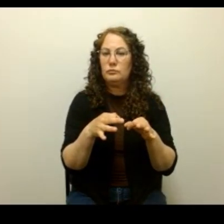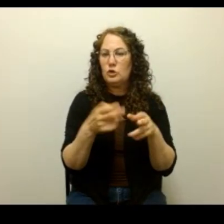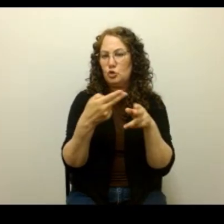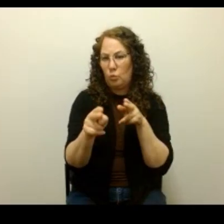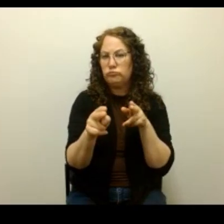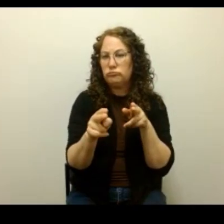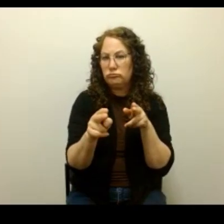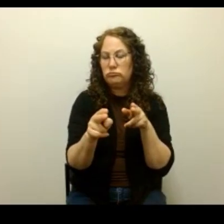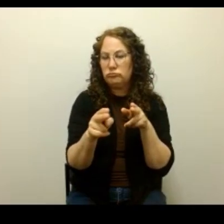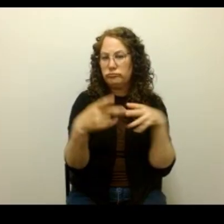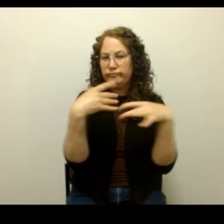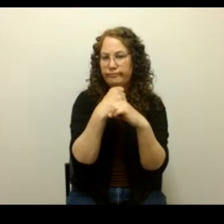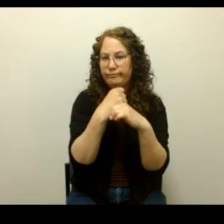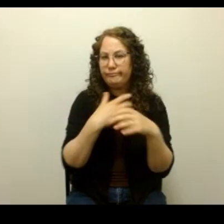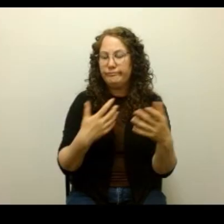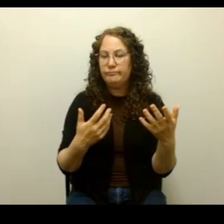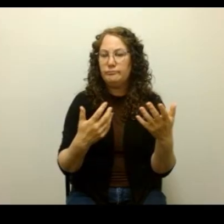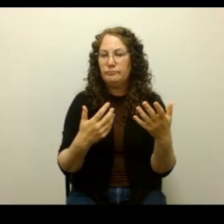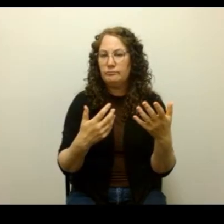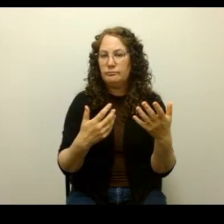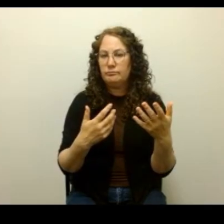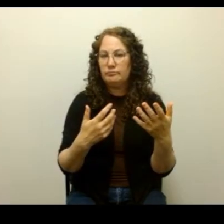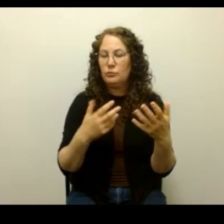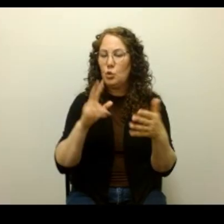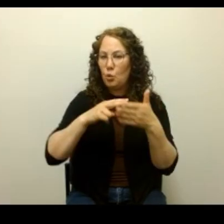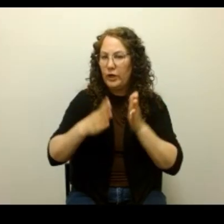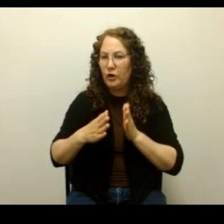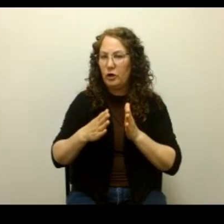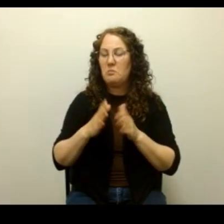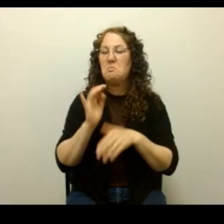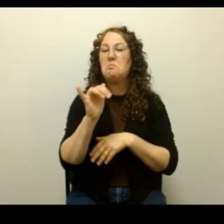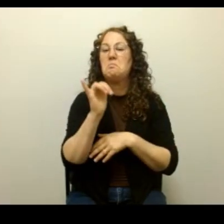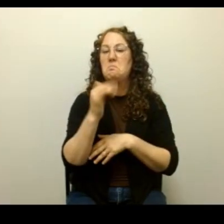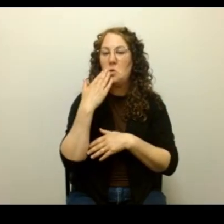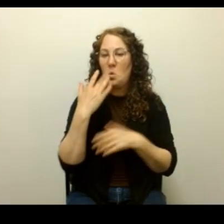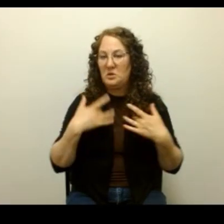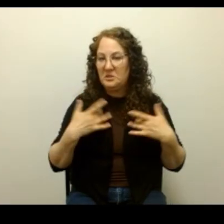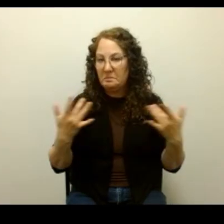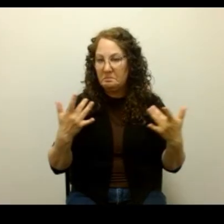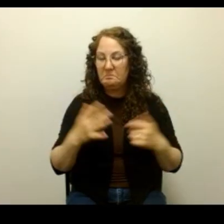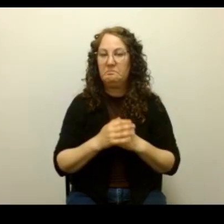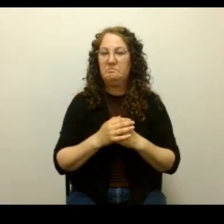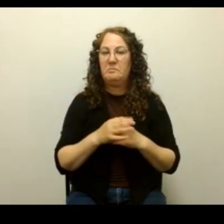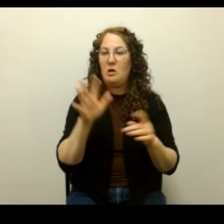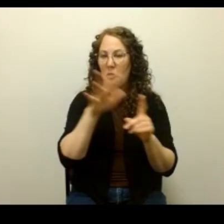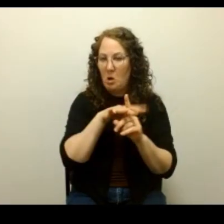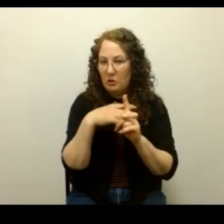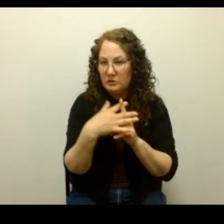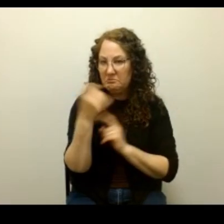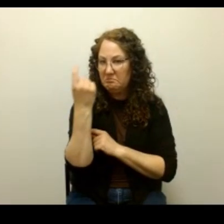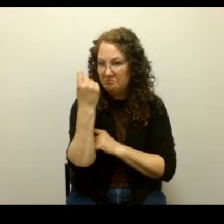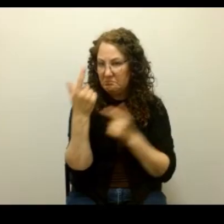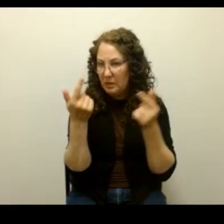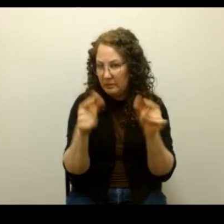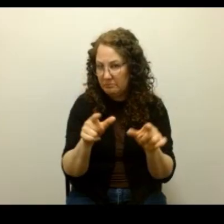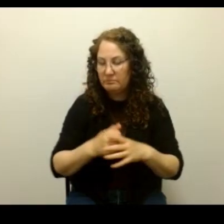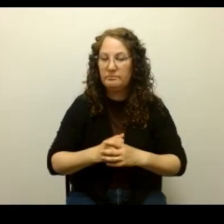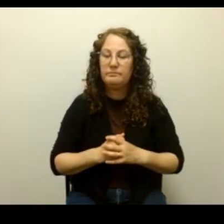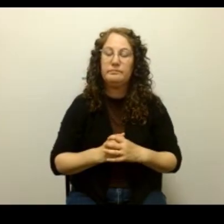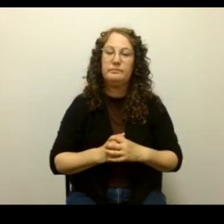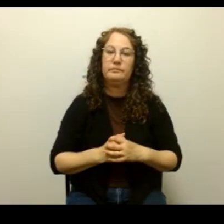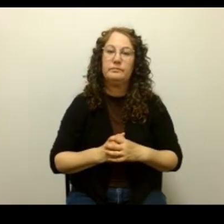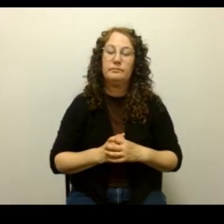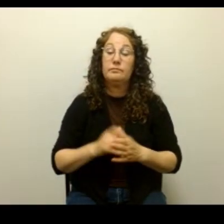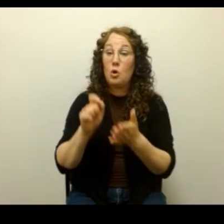It catches the reader up, gives them the context to understand what happened. The